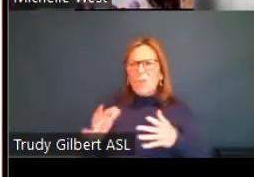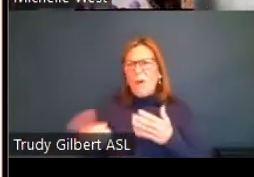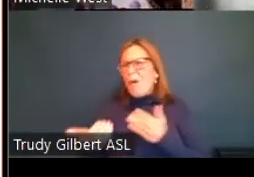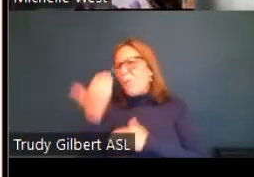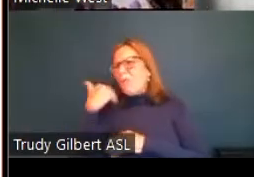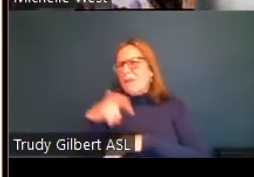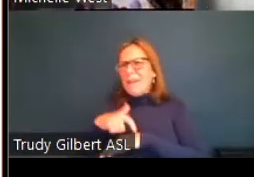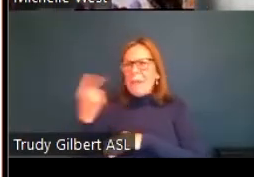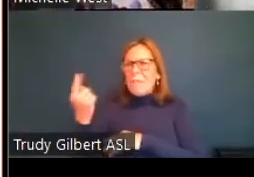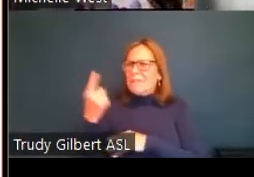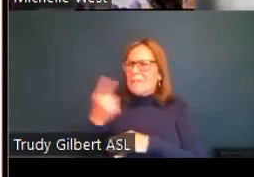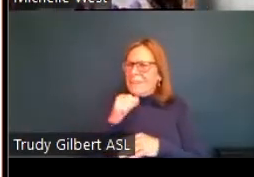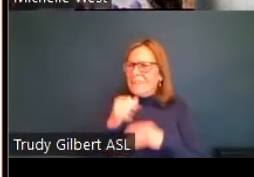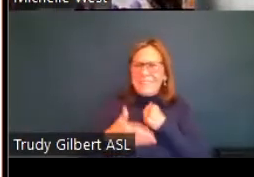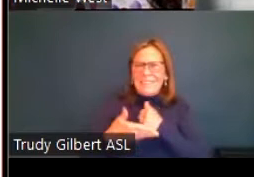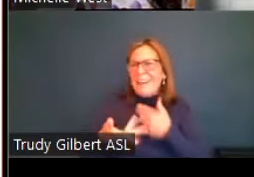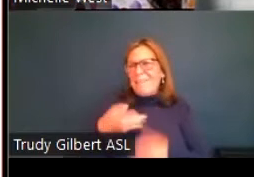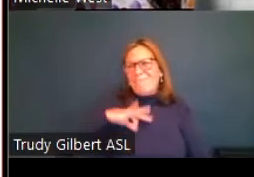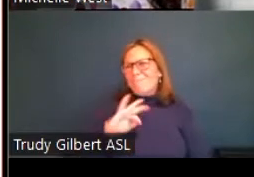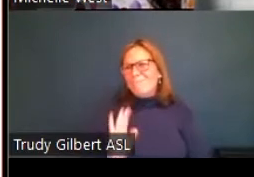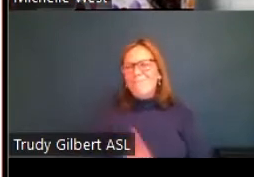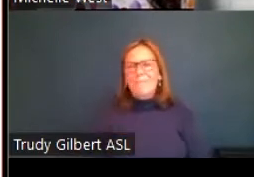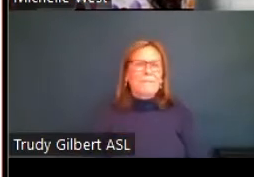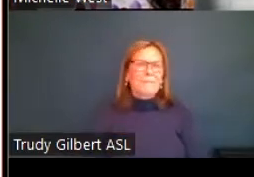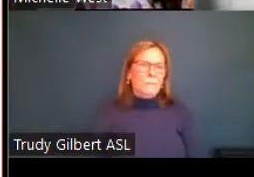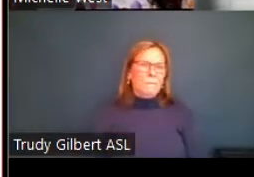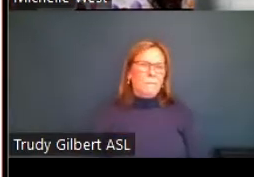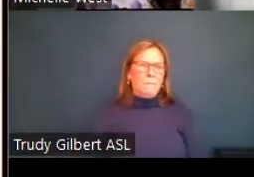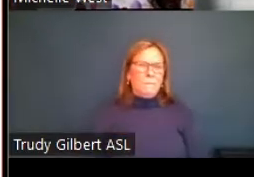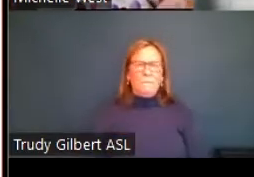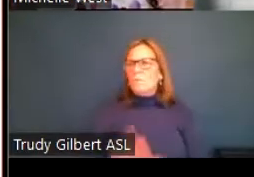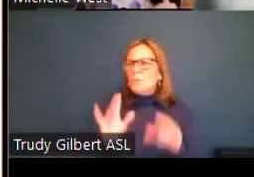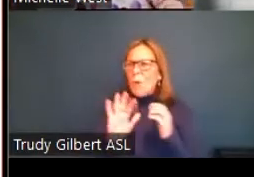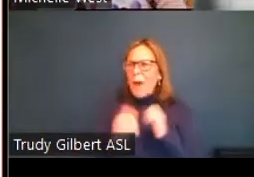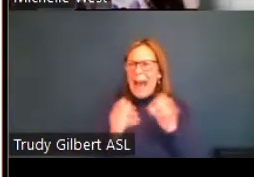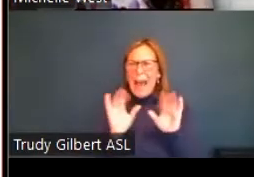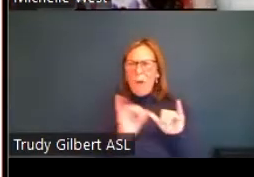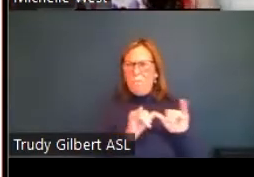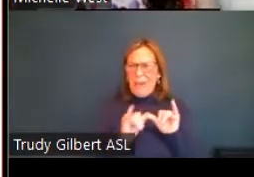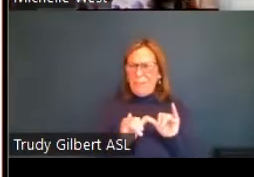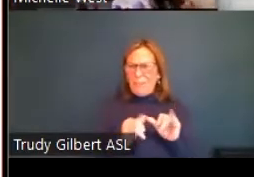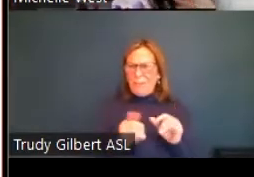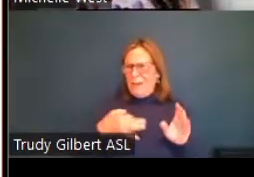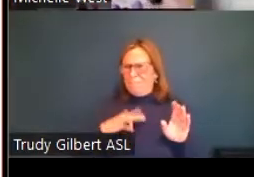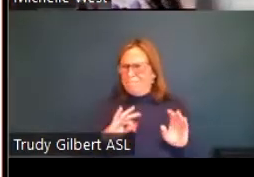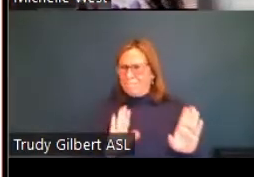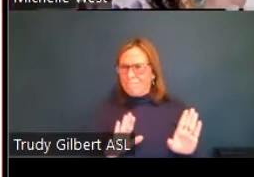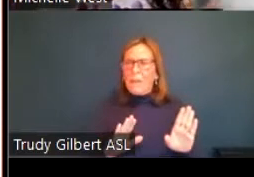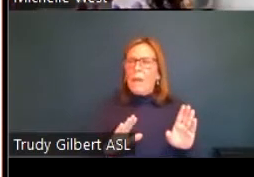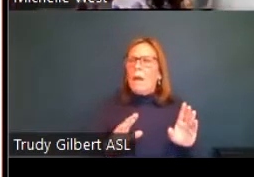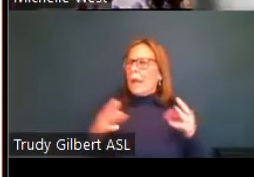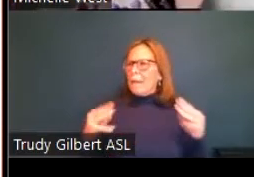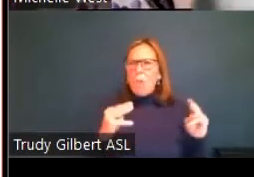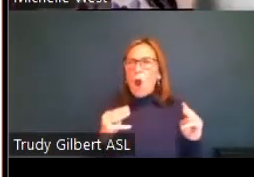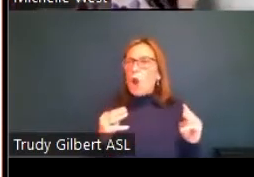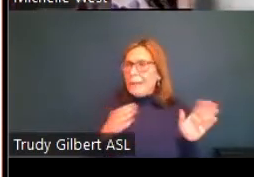All right. And how can you measure that return? there are ways usually in marketing to measure